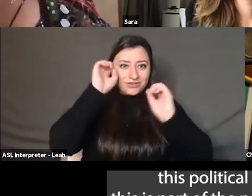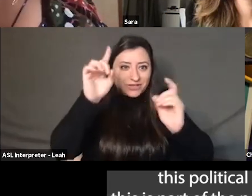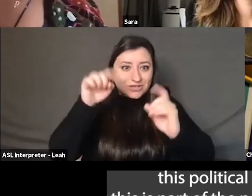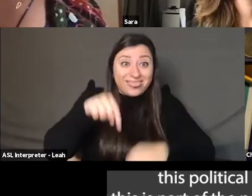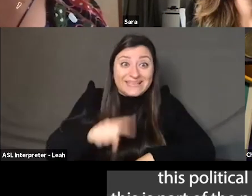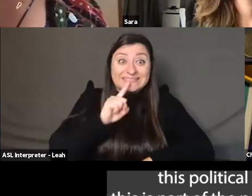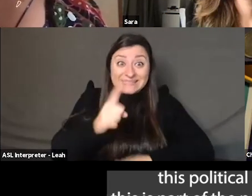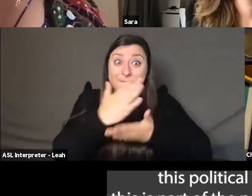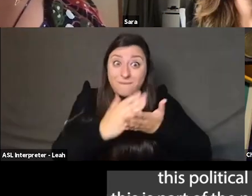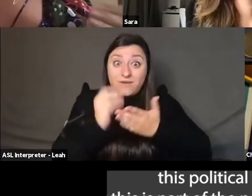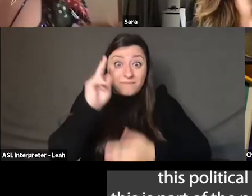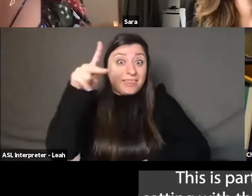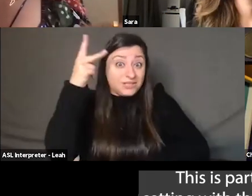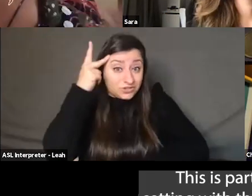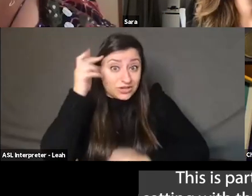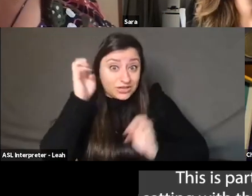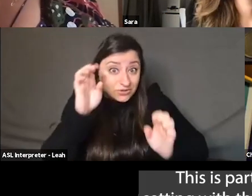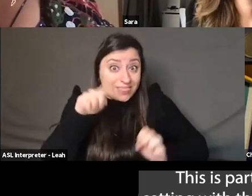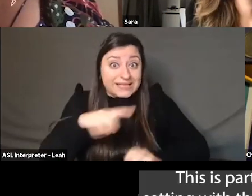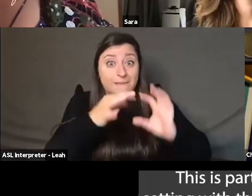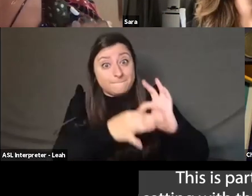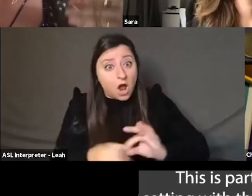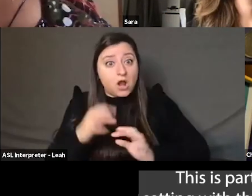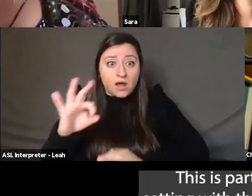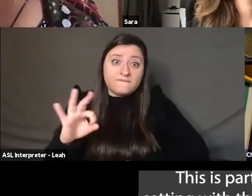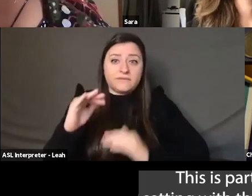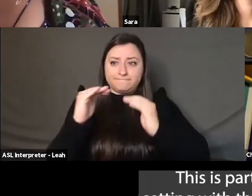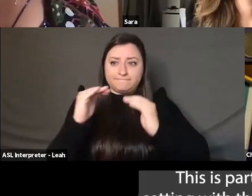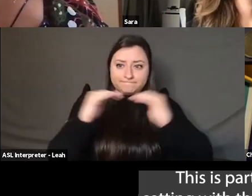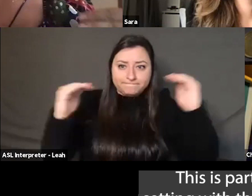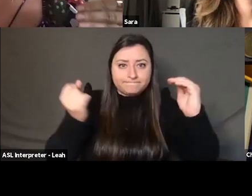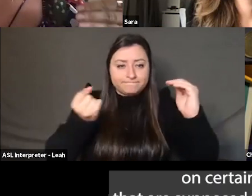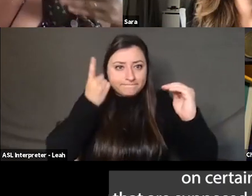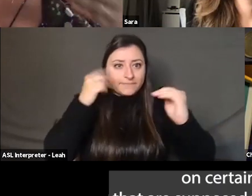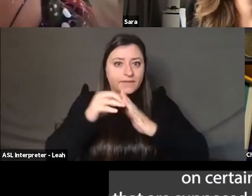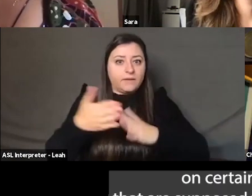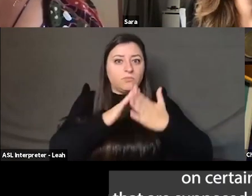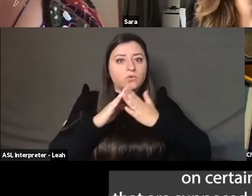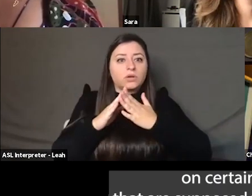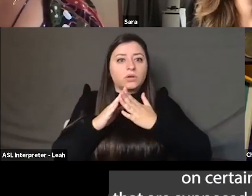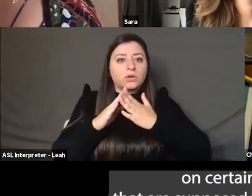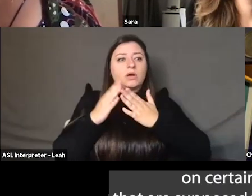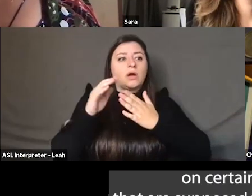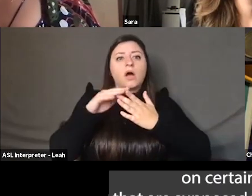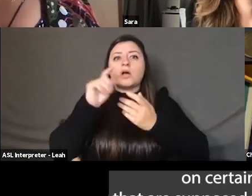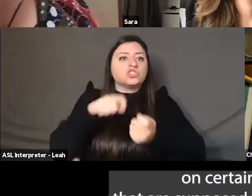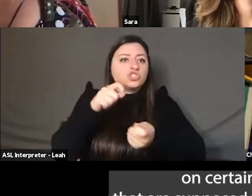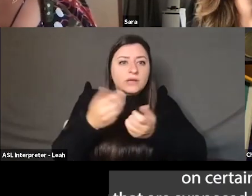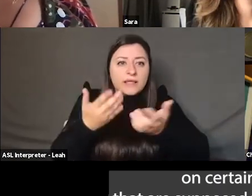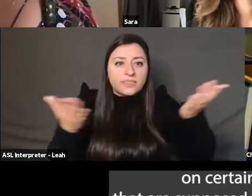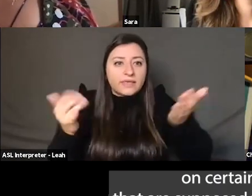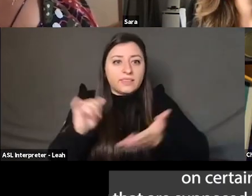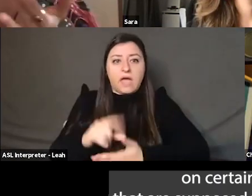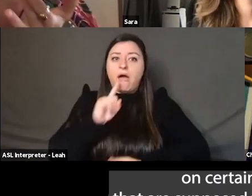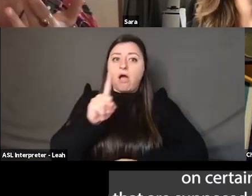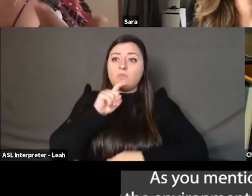is part of the political education. This is part of level setting with the community on certain things that are supposed